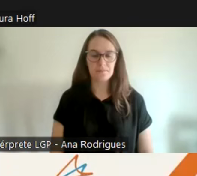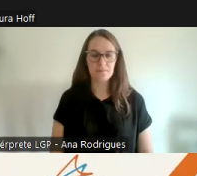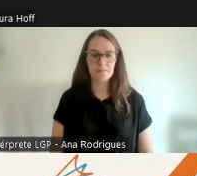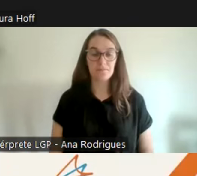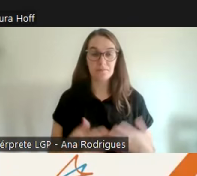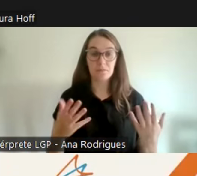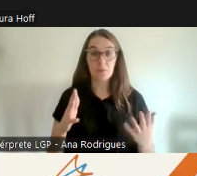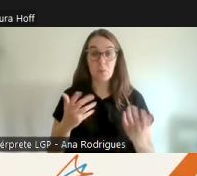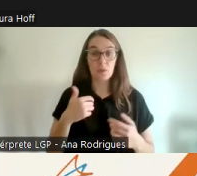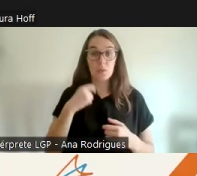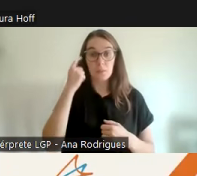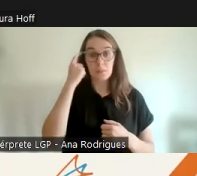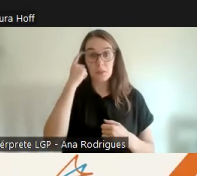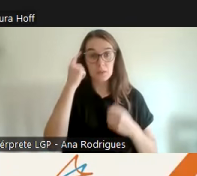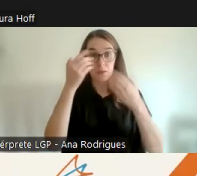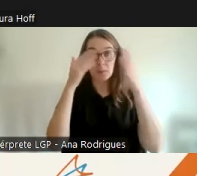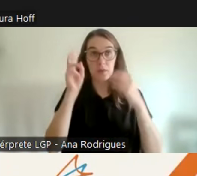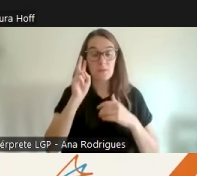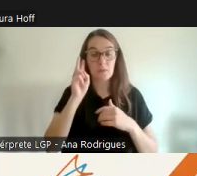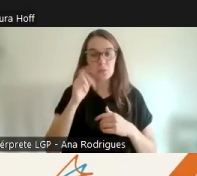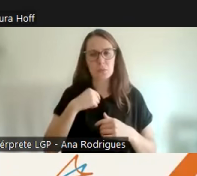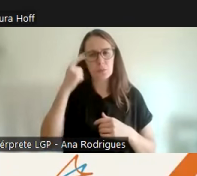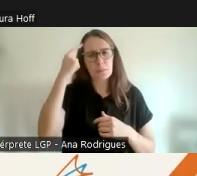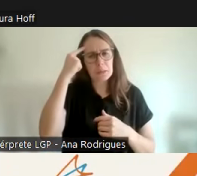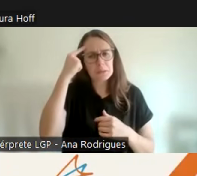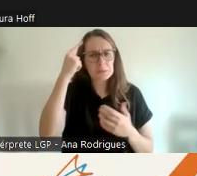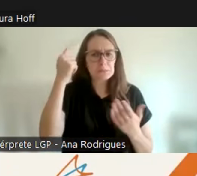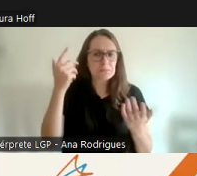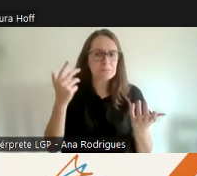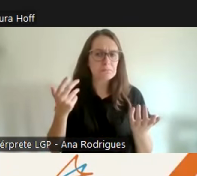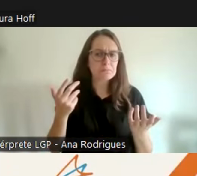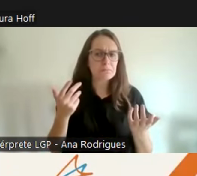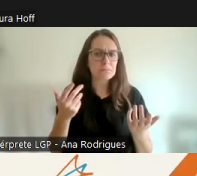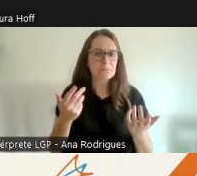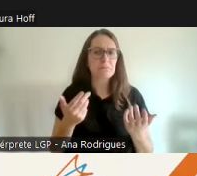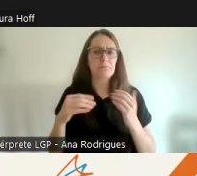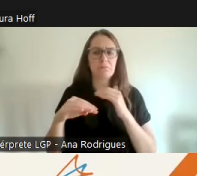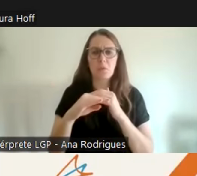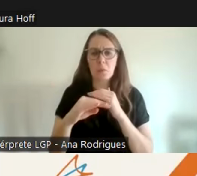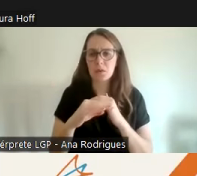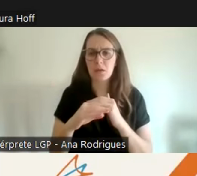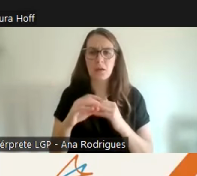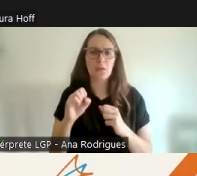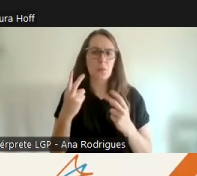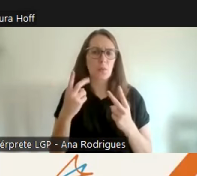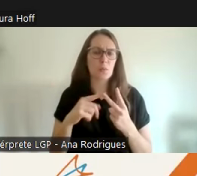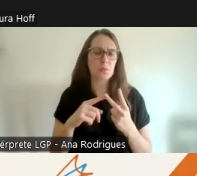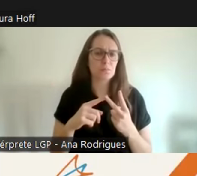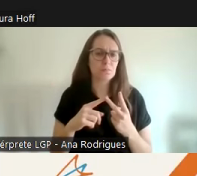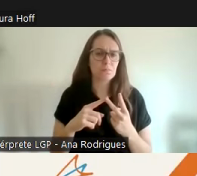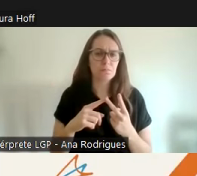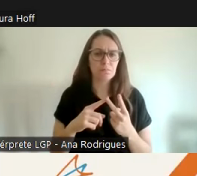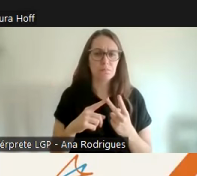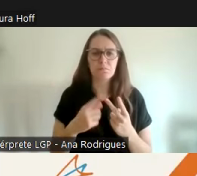When I think about democratic values, the first thing that comes to my mind is equality, justice,